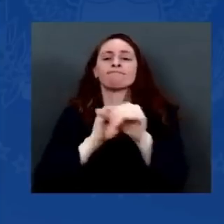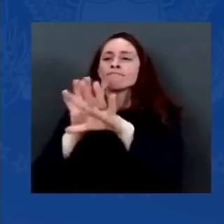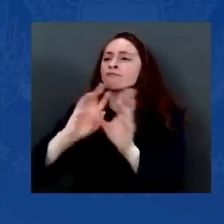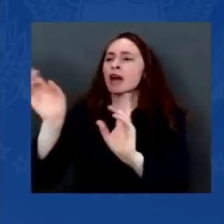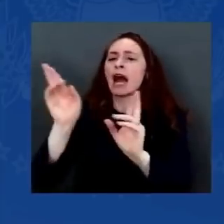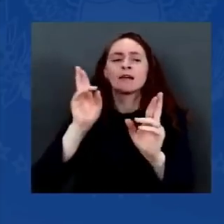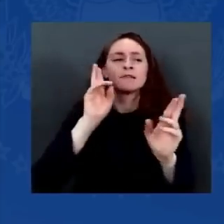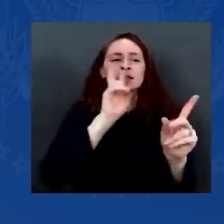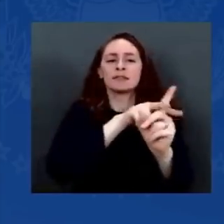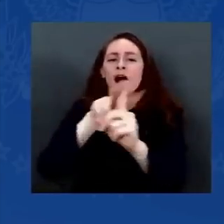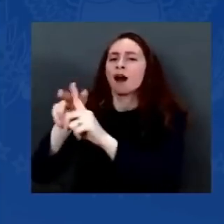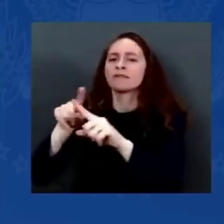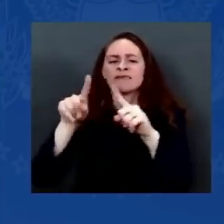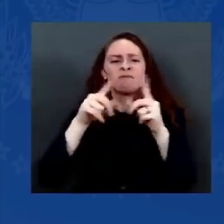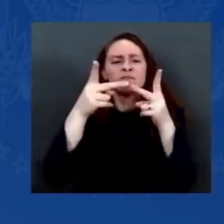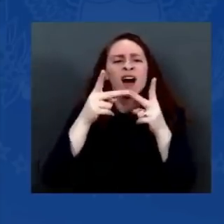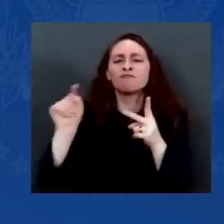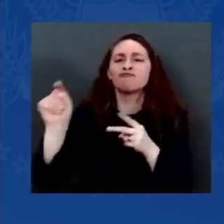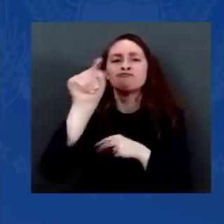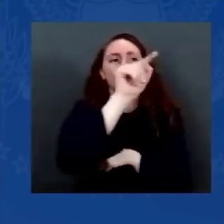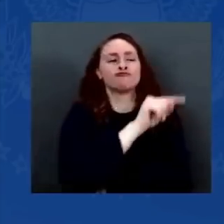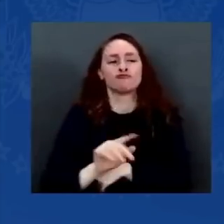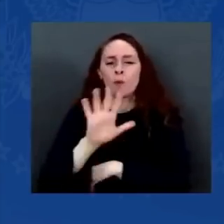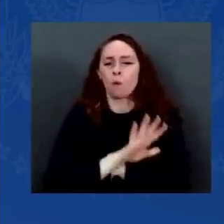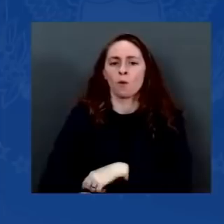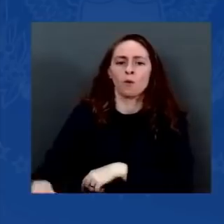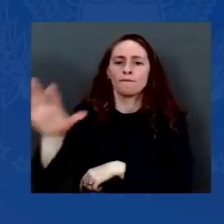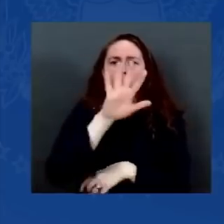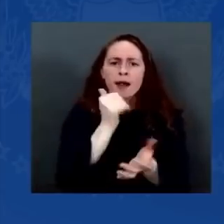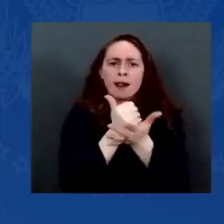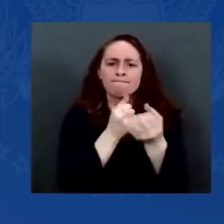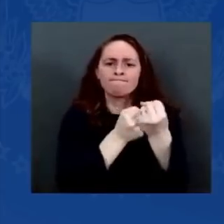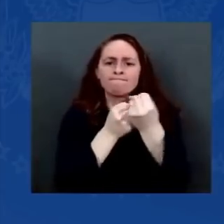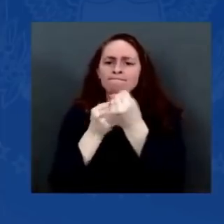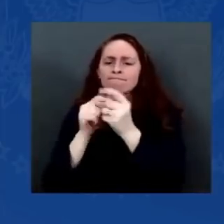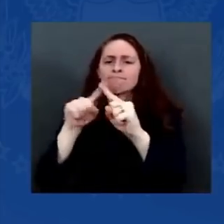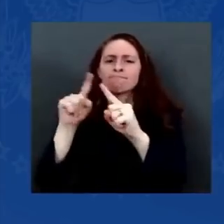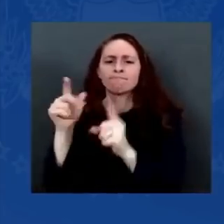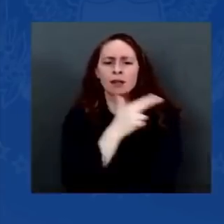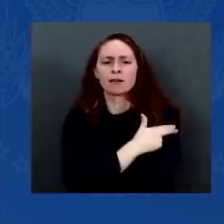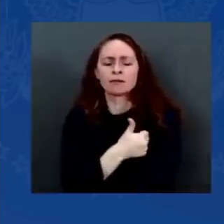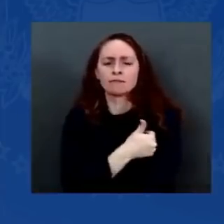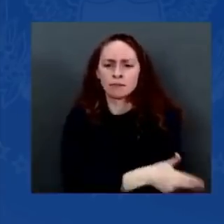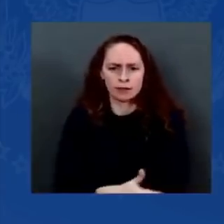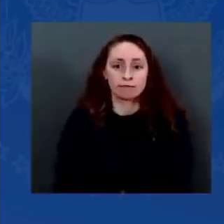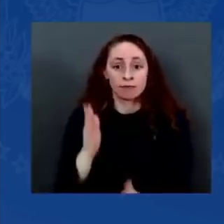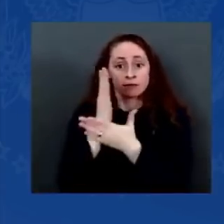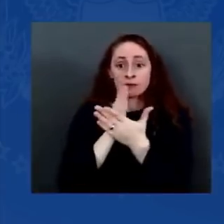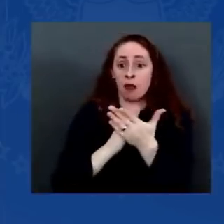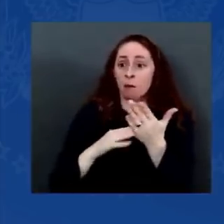medical teams. They've already landed in Wisconsin and Indiana this week. This is on top of 300